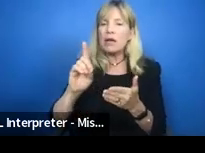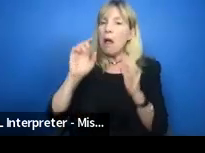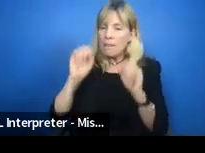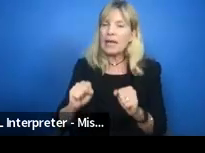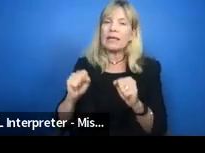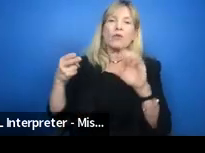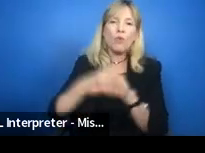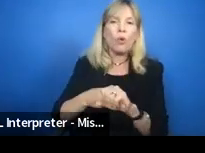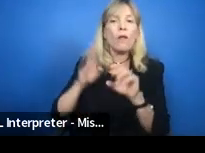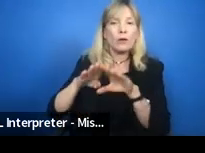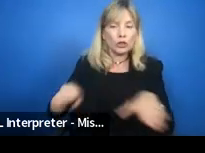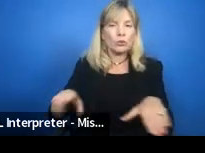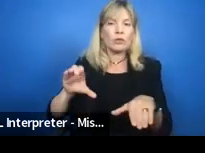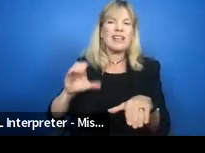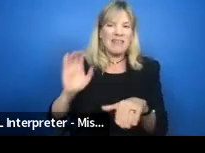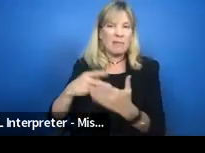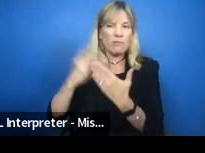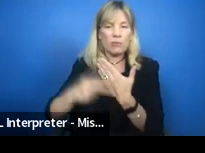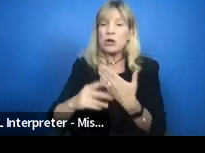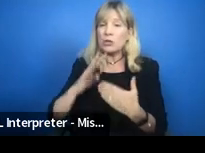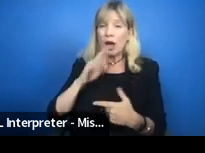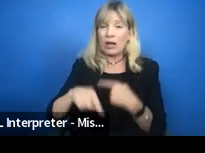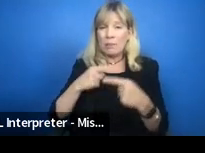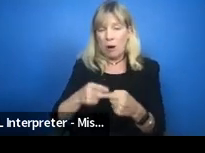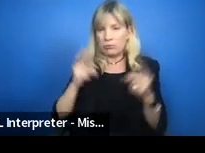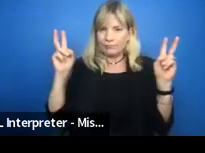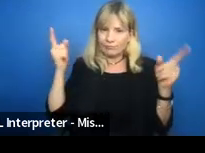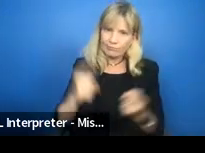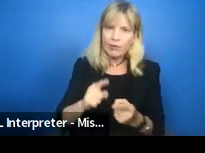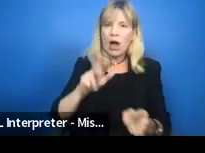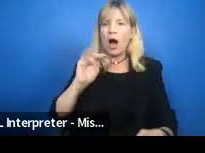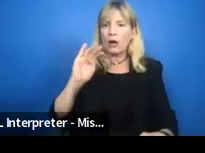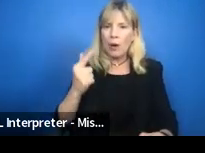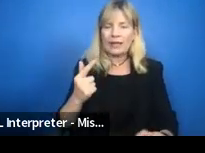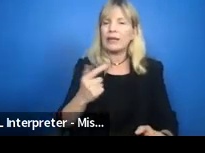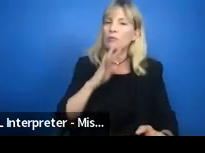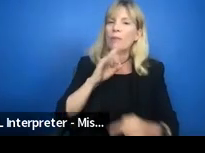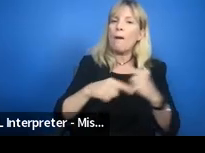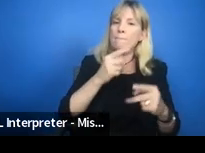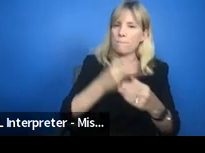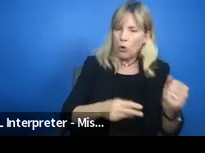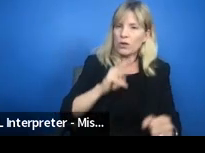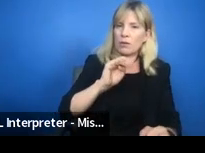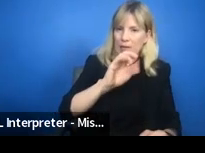state CHIP program. So when we're talking about unwinding, we're talking about Medicaid and CHIP.